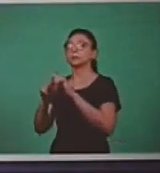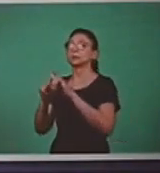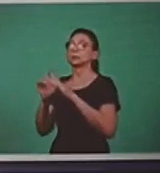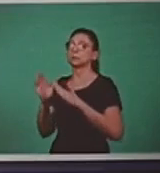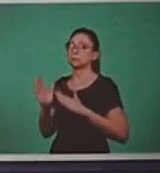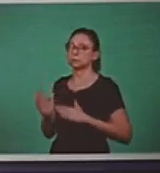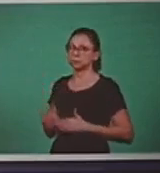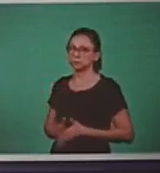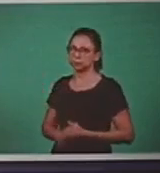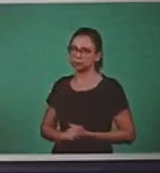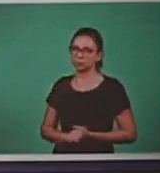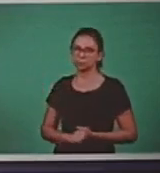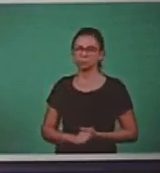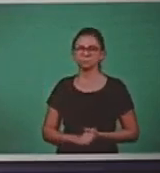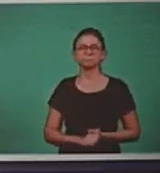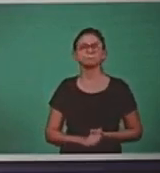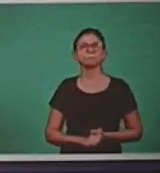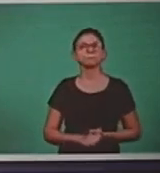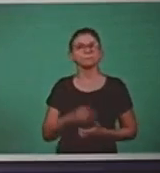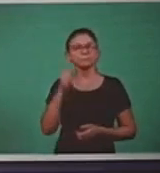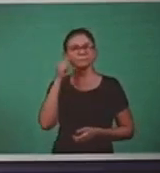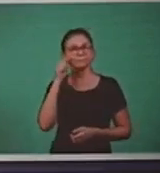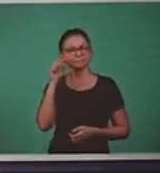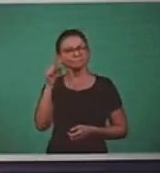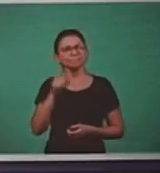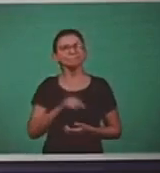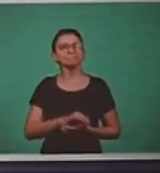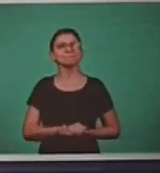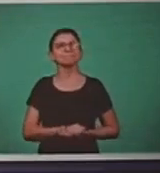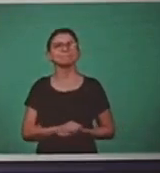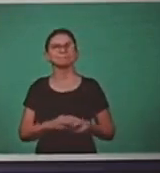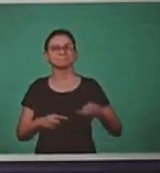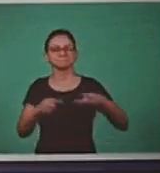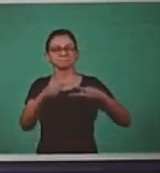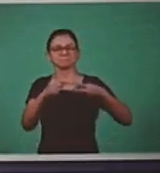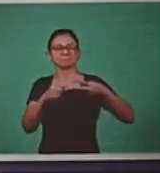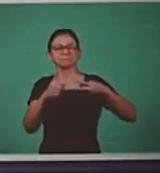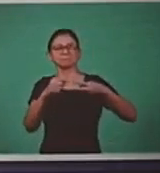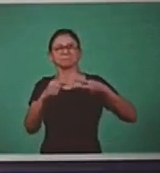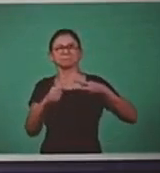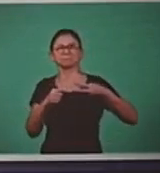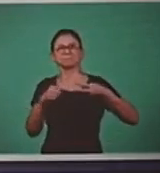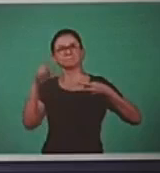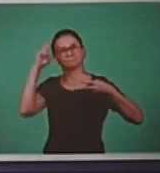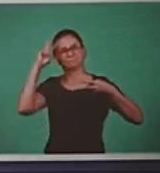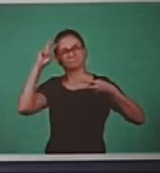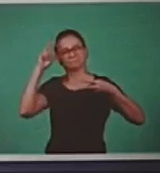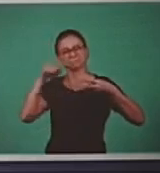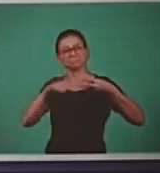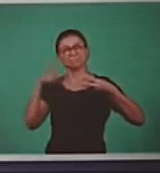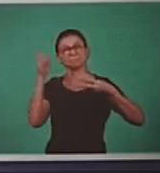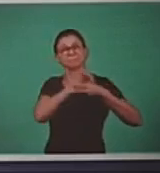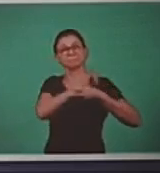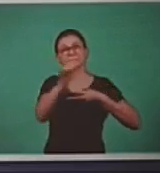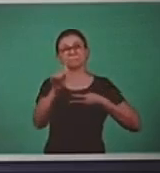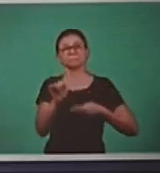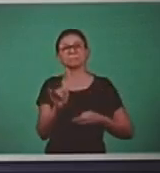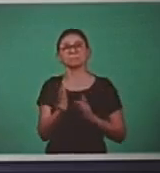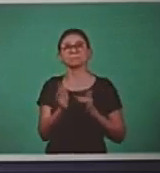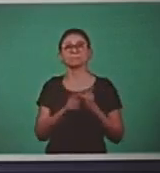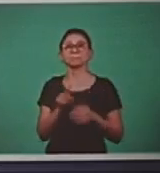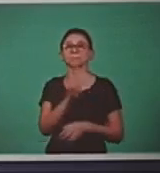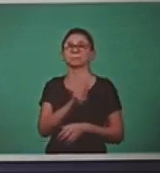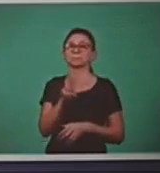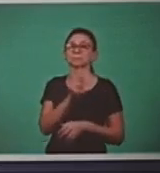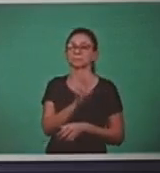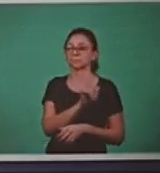So now we understand the historical and the prophetic, and now we're going to mention these two aspects in which the Lord Jesus tried to alert his church.